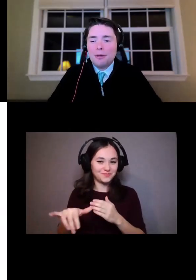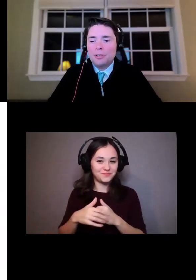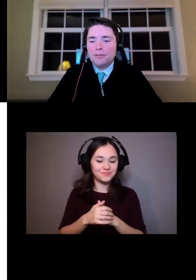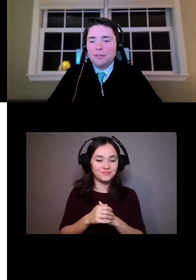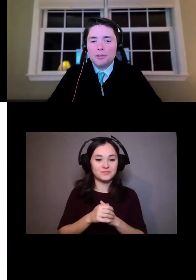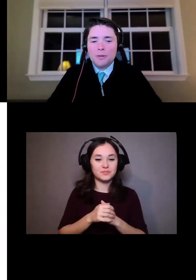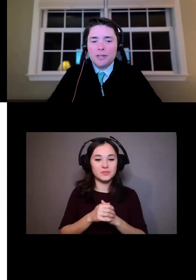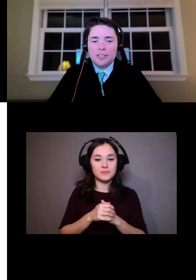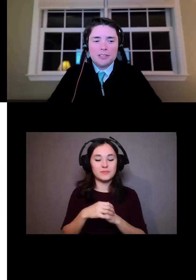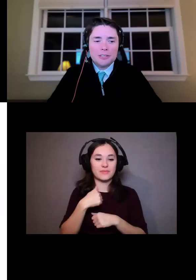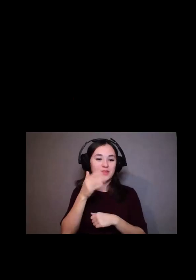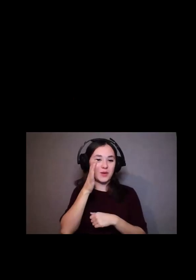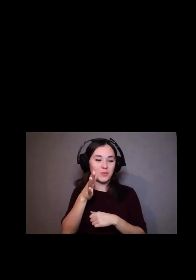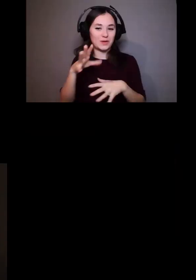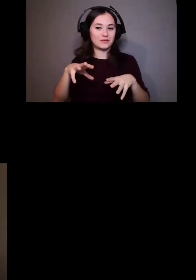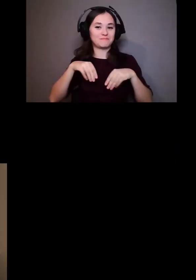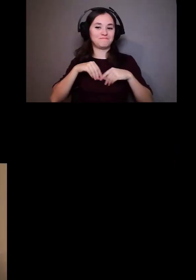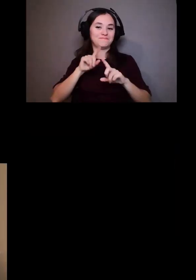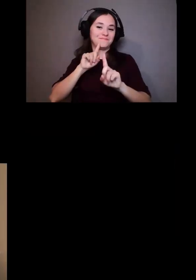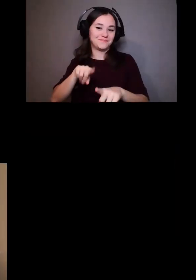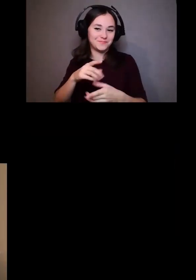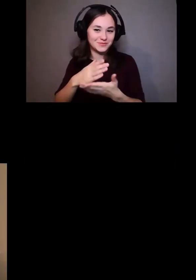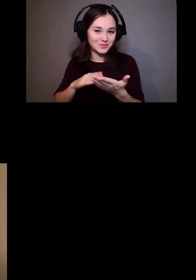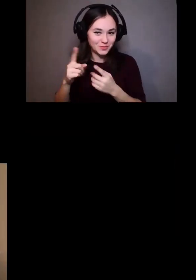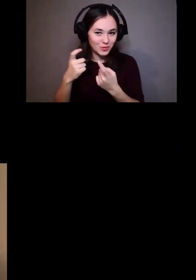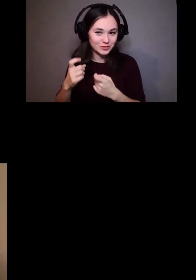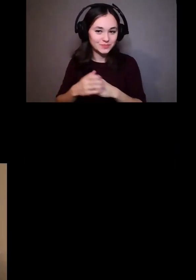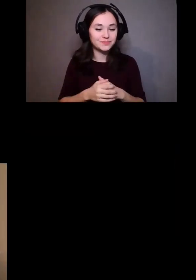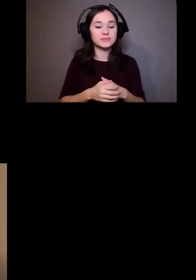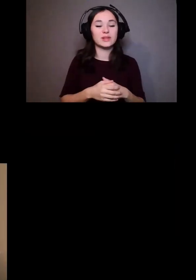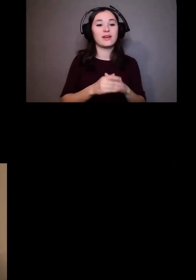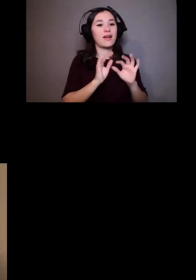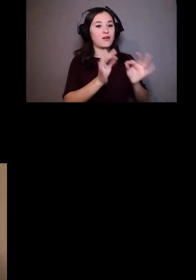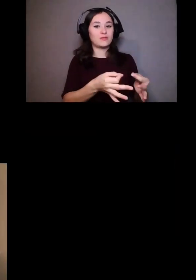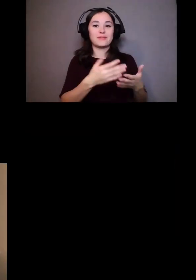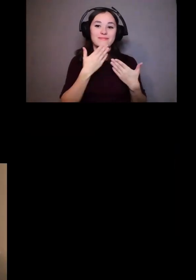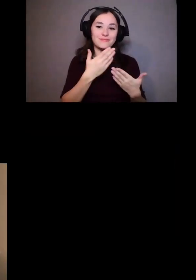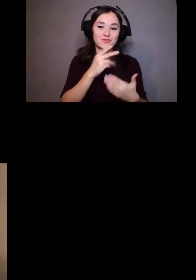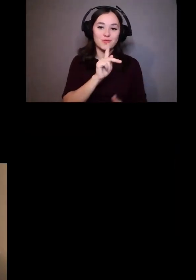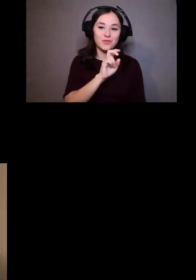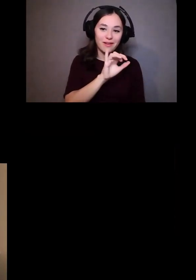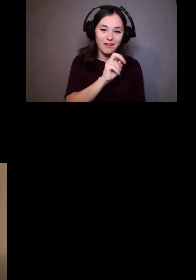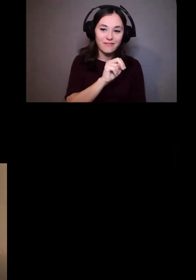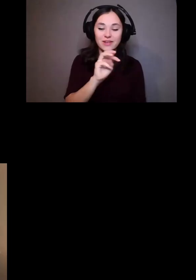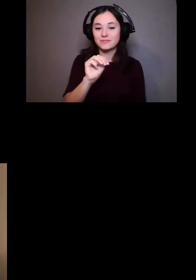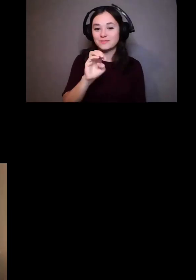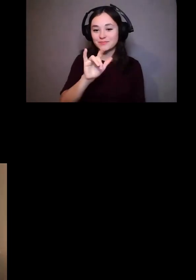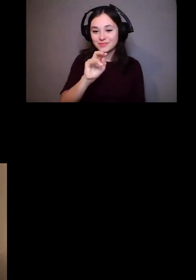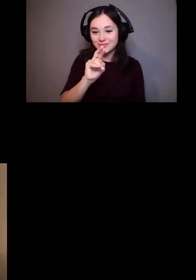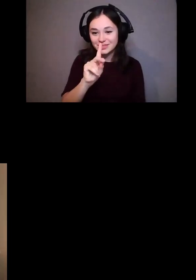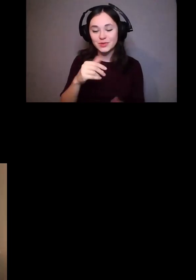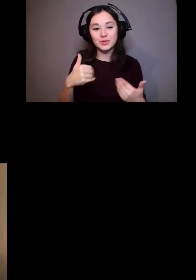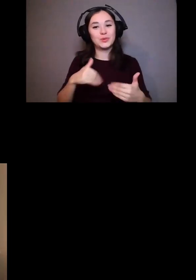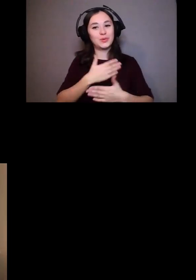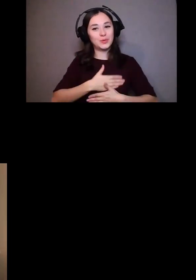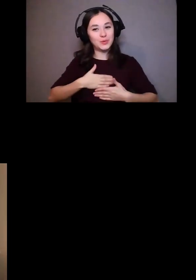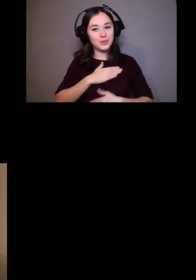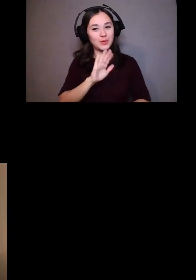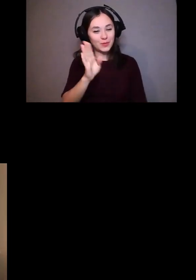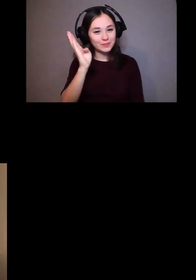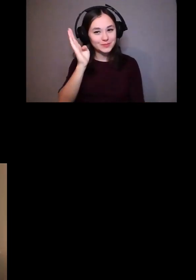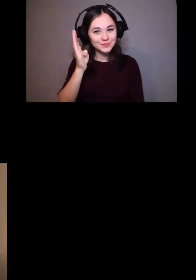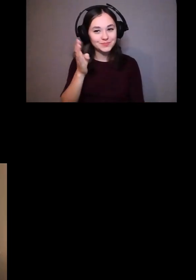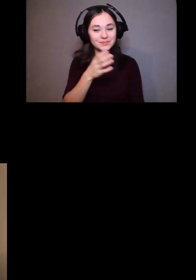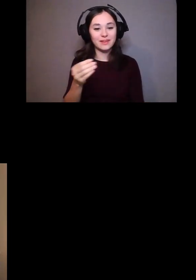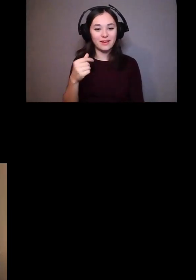take a couple of those questions. Absolutely. Thank you, Kevin and Melinda. Really appreciated that presentation. And I can see by the